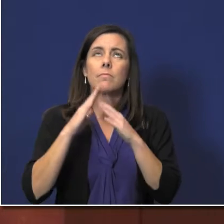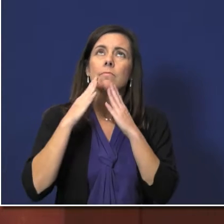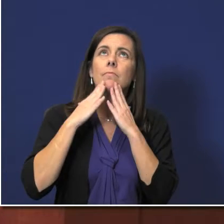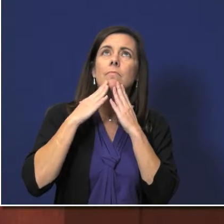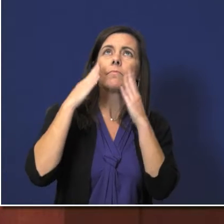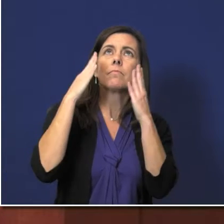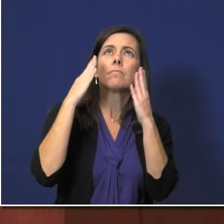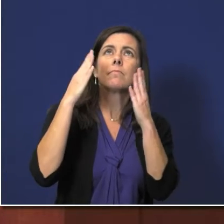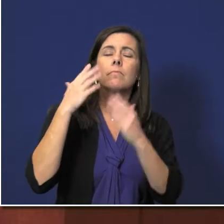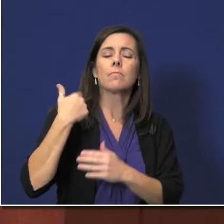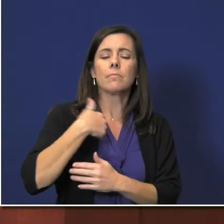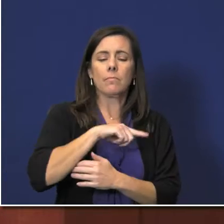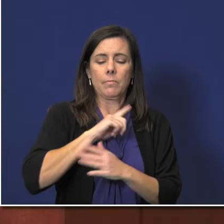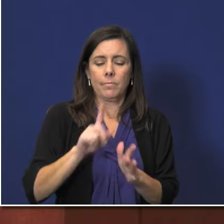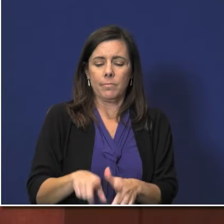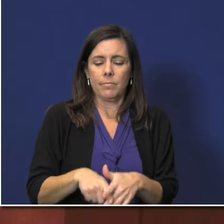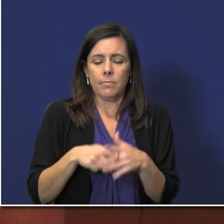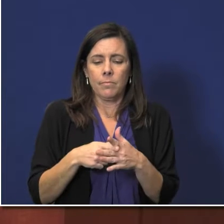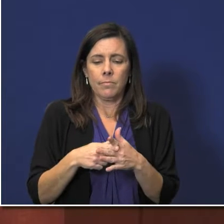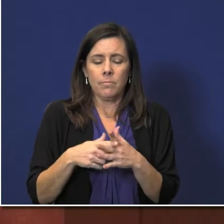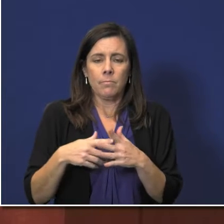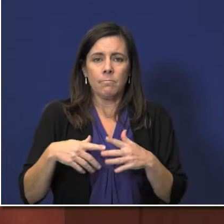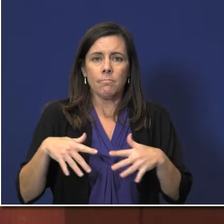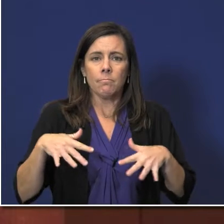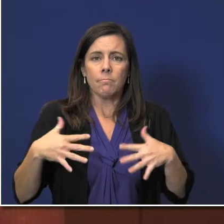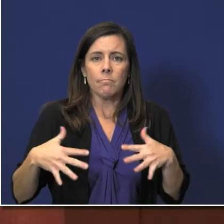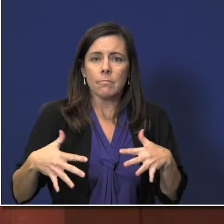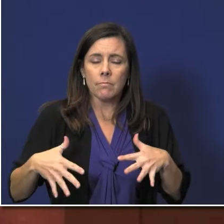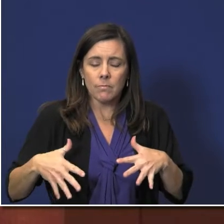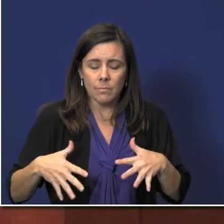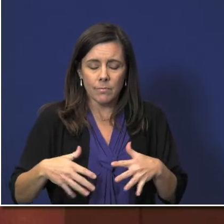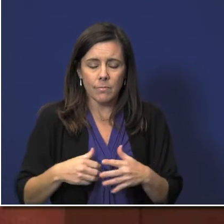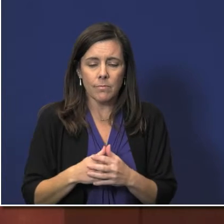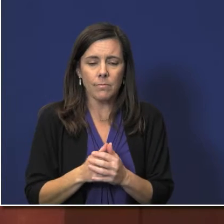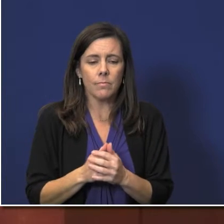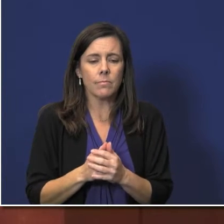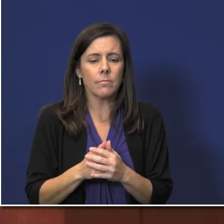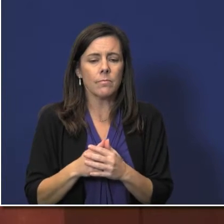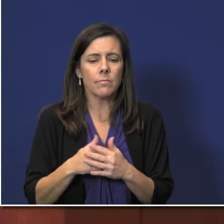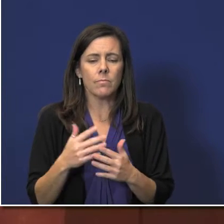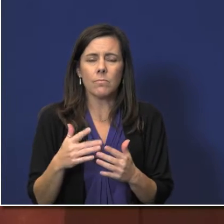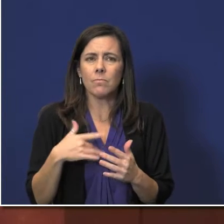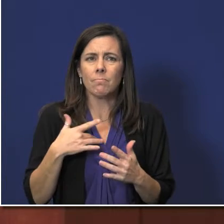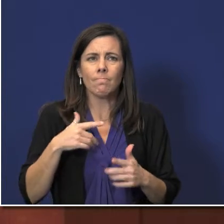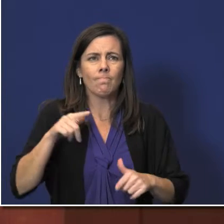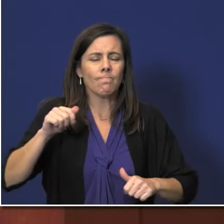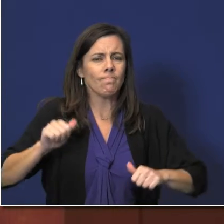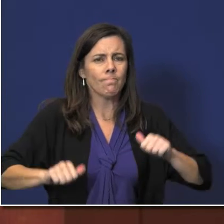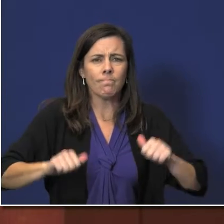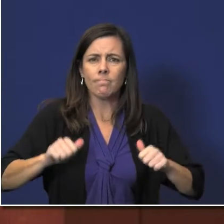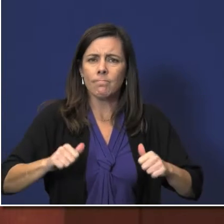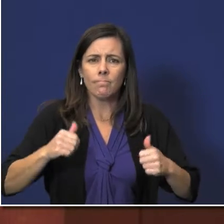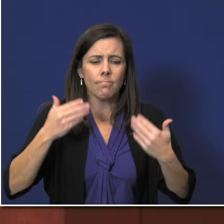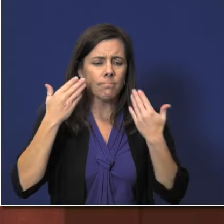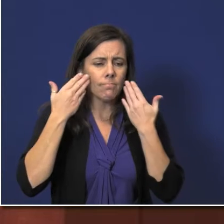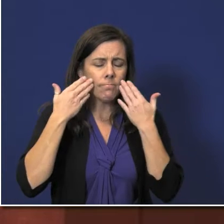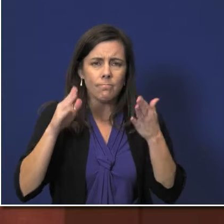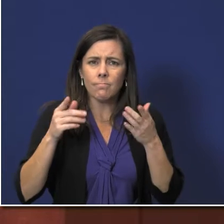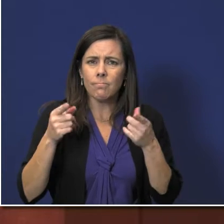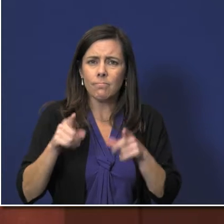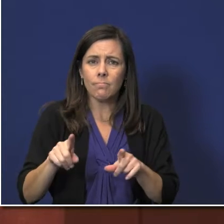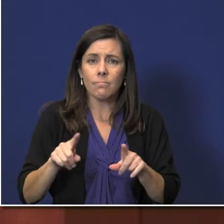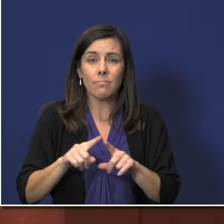we begin with much anxiety, much uncertainty, but here